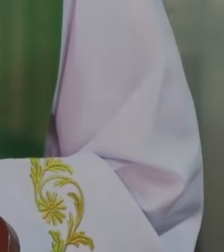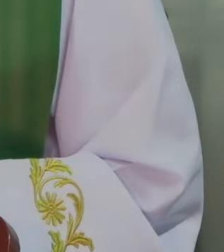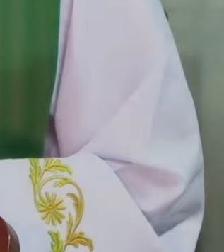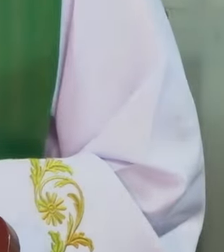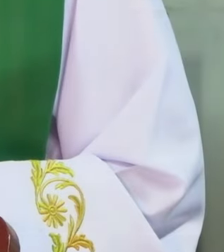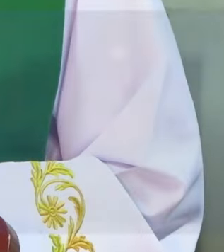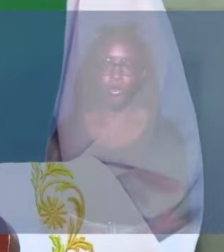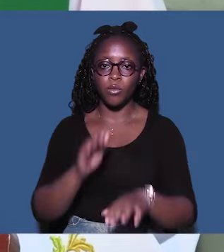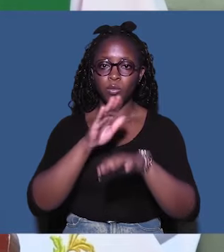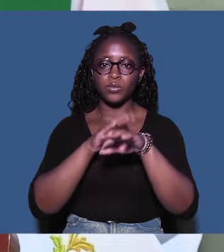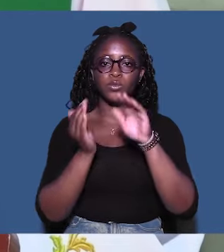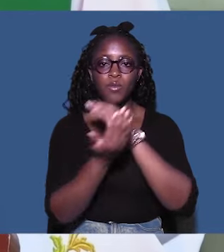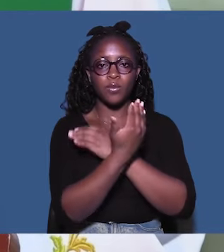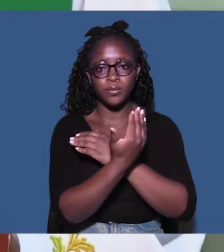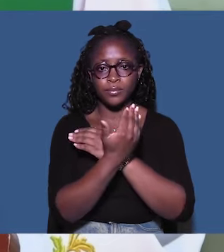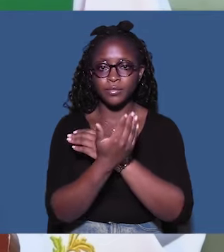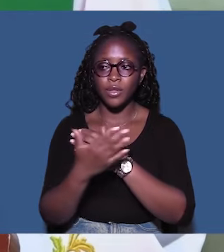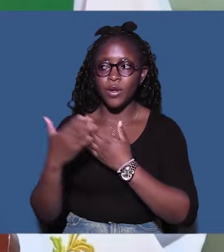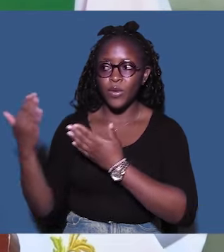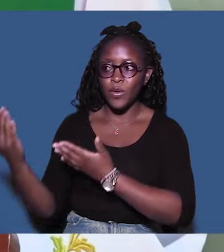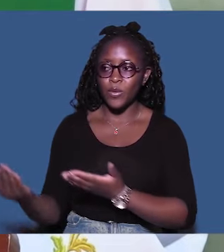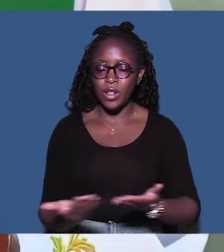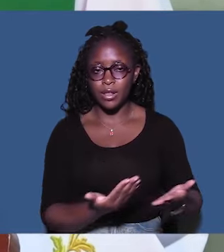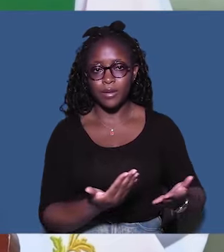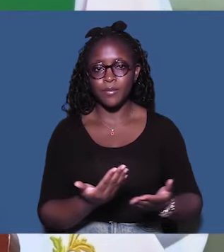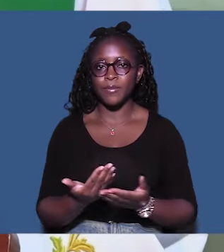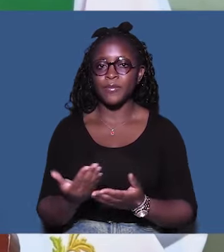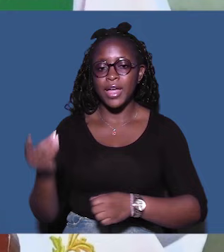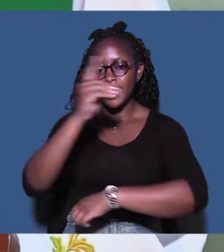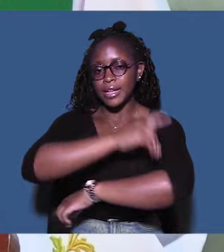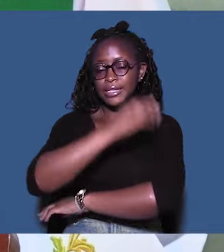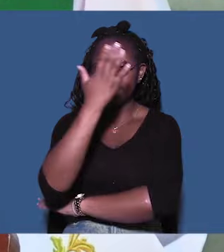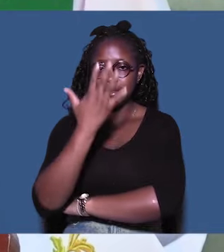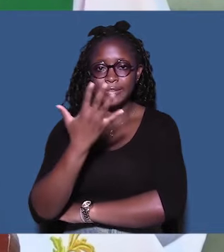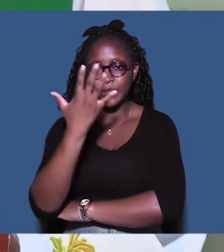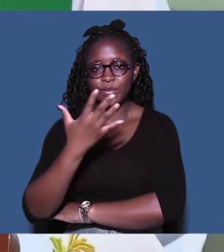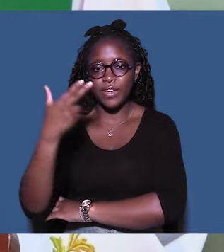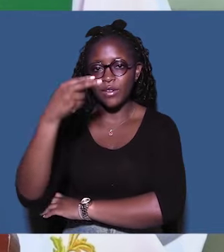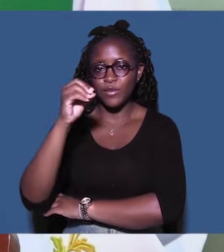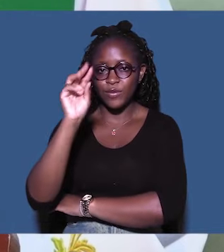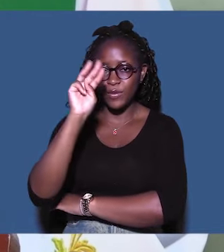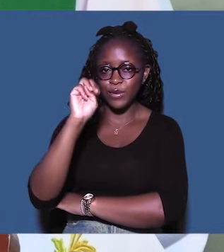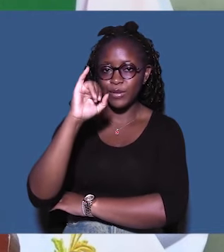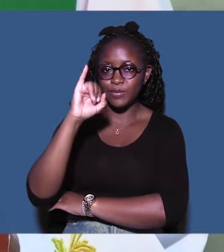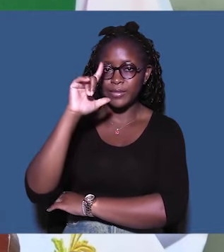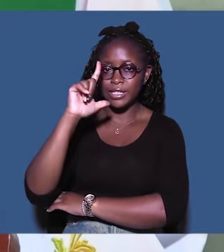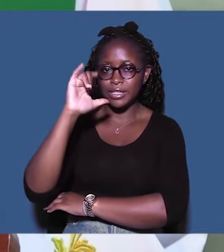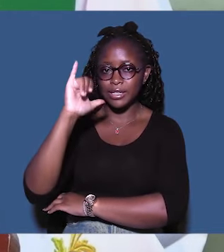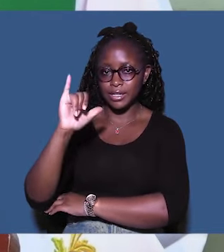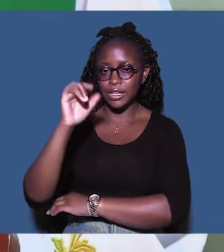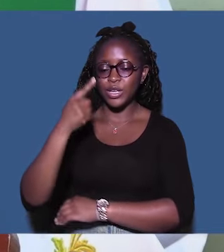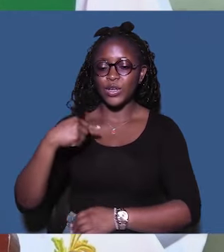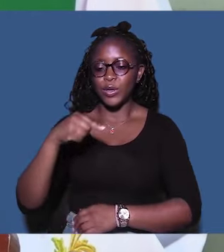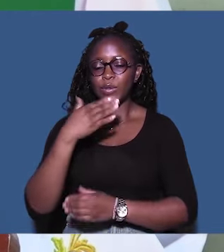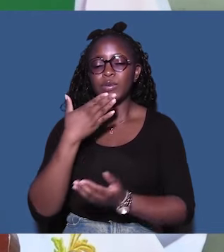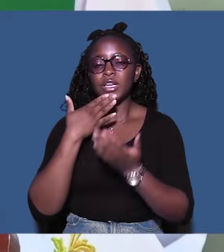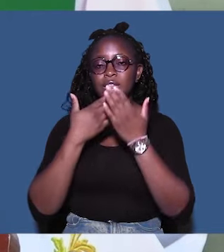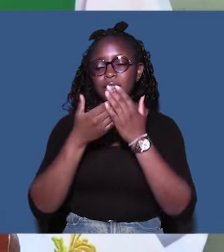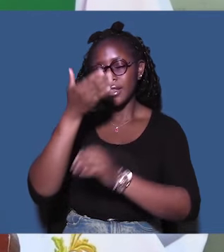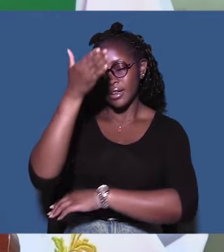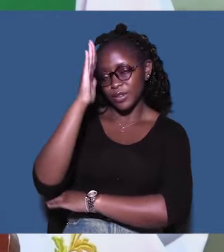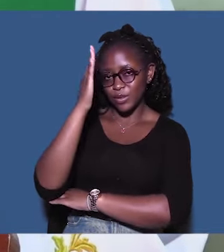Good morning and welcome to the fifth day this week of our homilies. We thank God for this far that he has brought